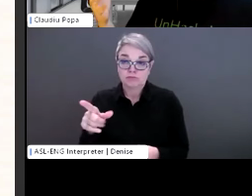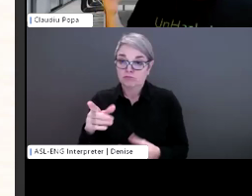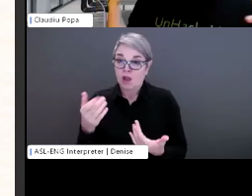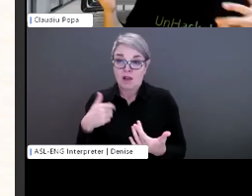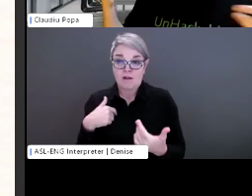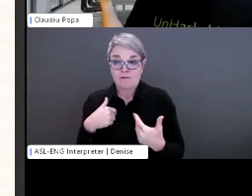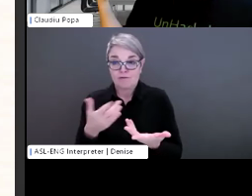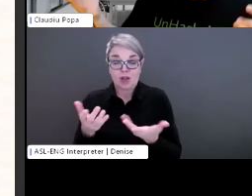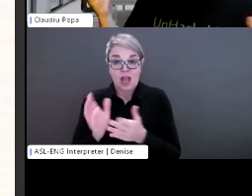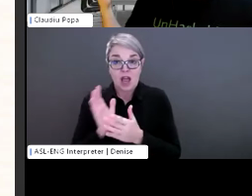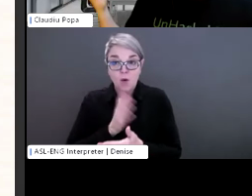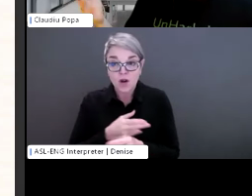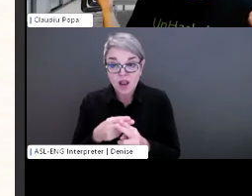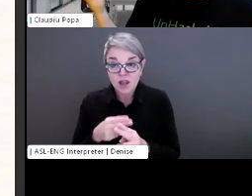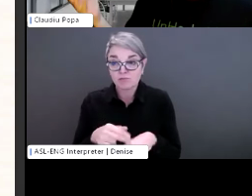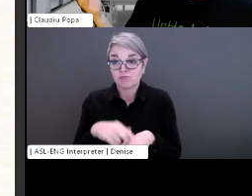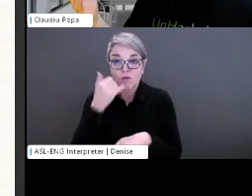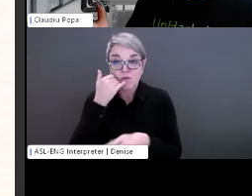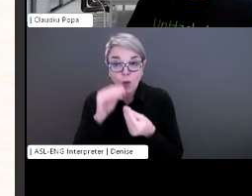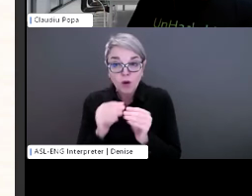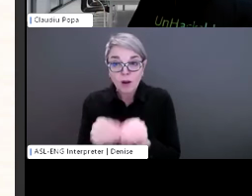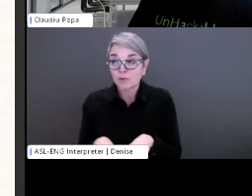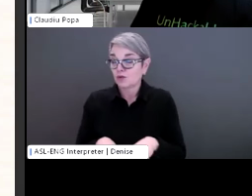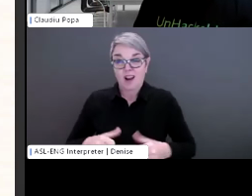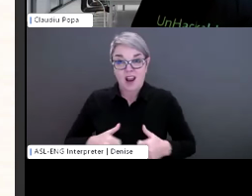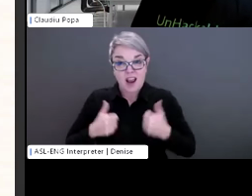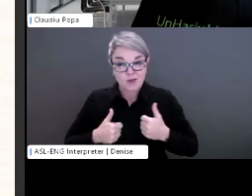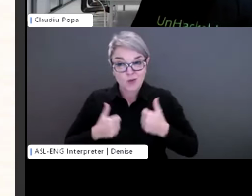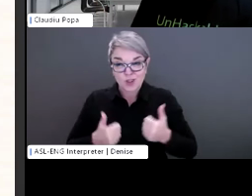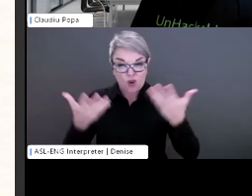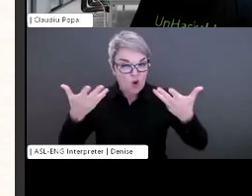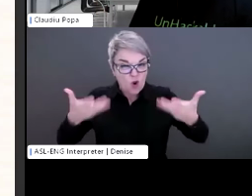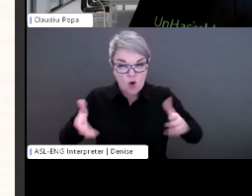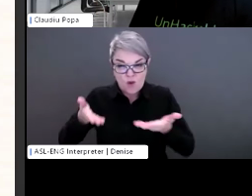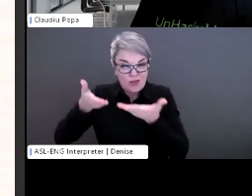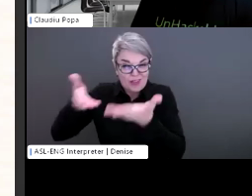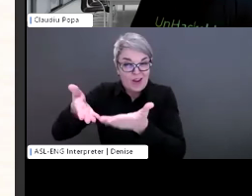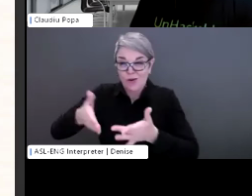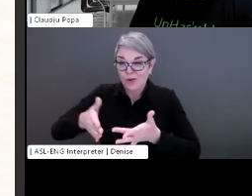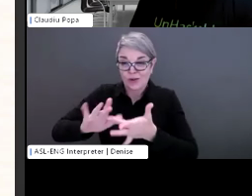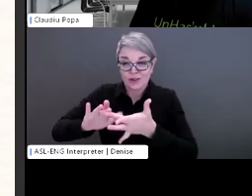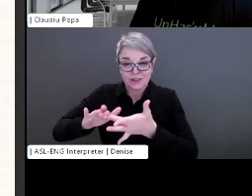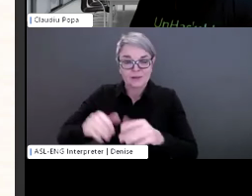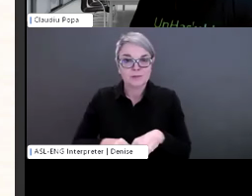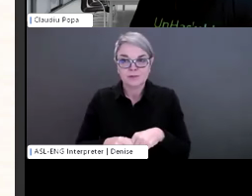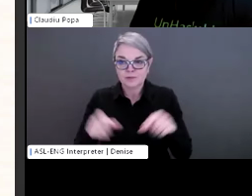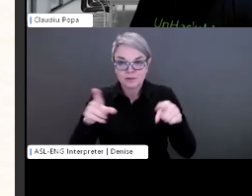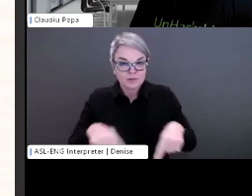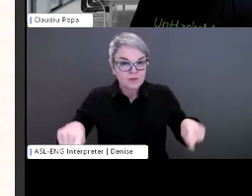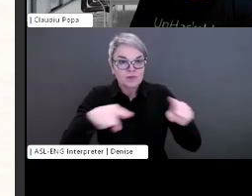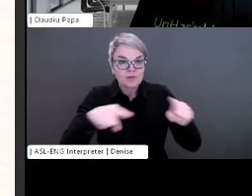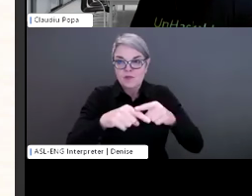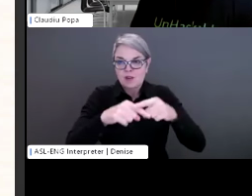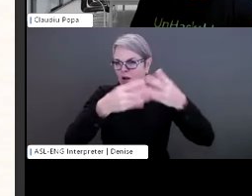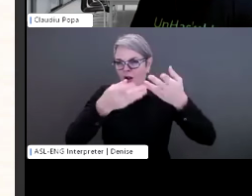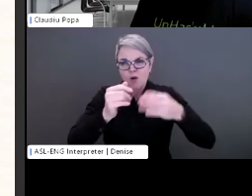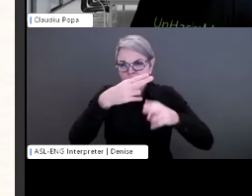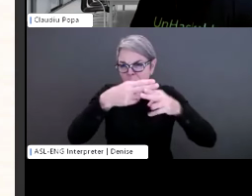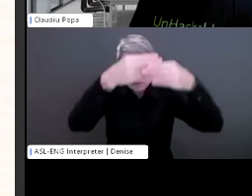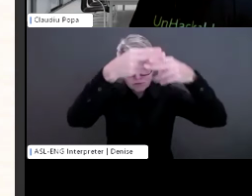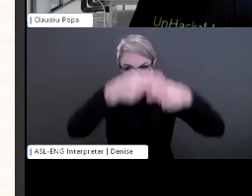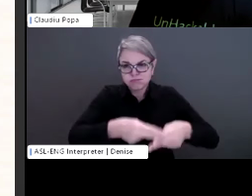are already on a number or a large number of lists. And when those lists fall into the wrong hands, they can be used for